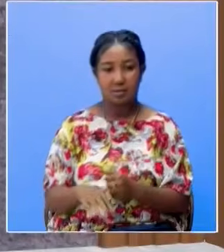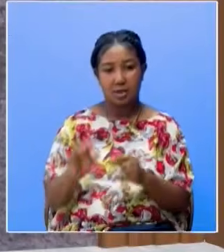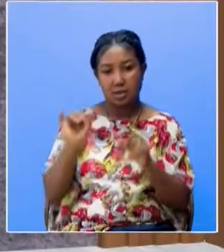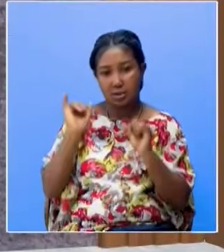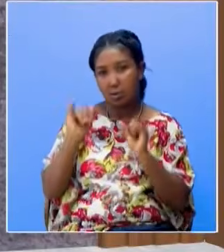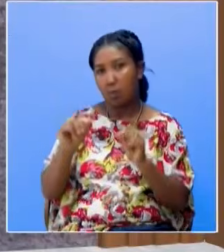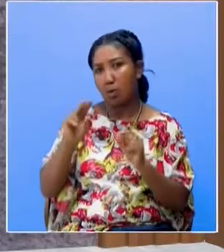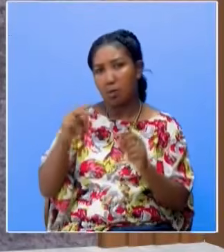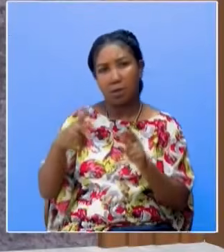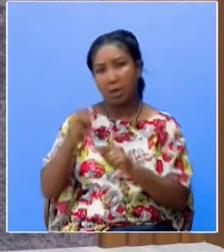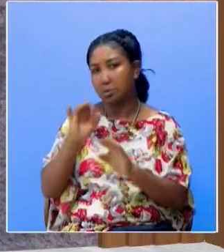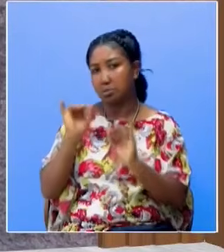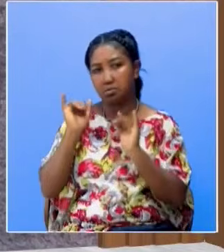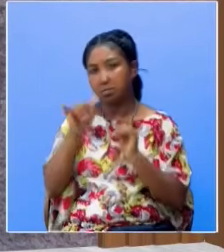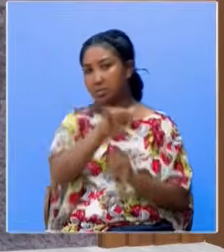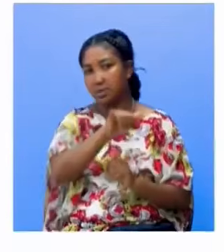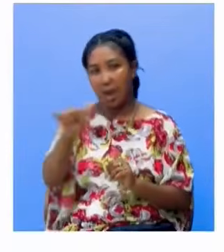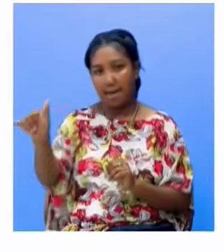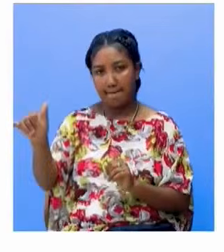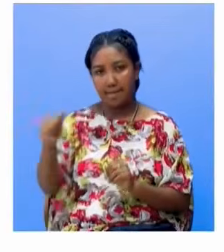cuts. Is it clear?